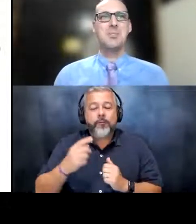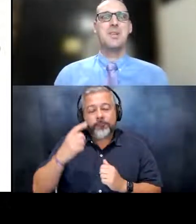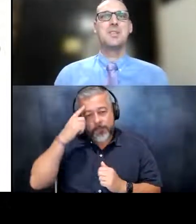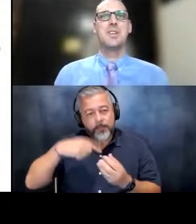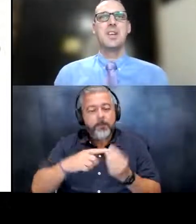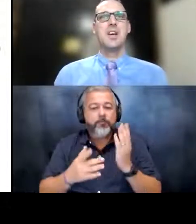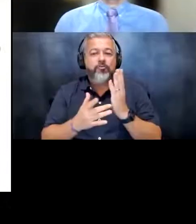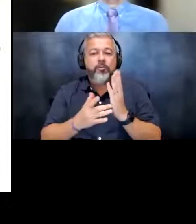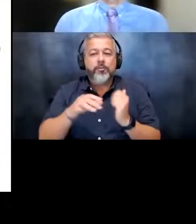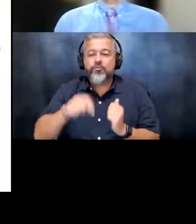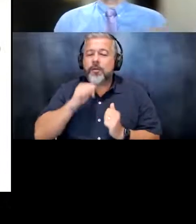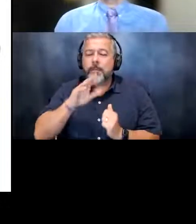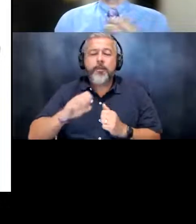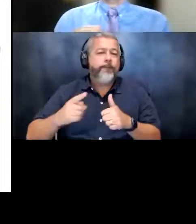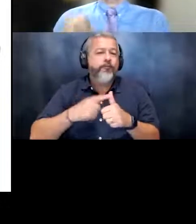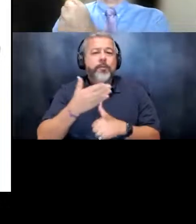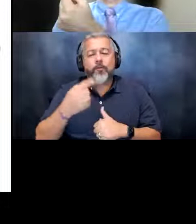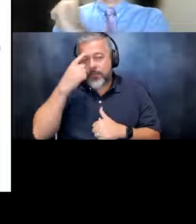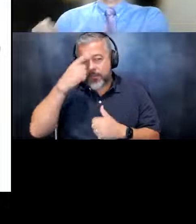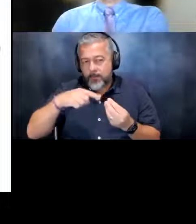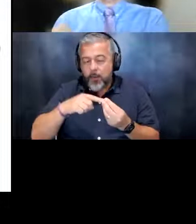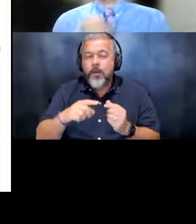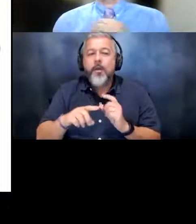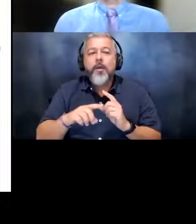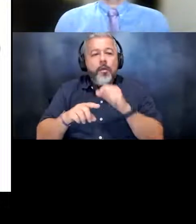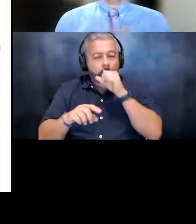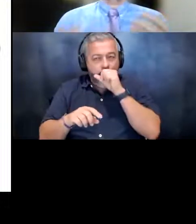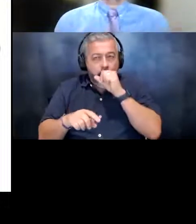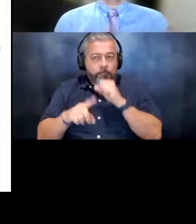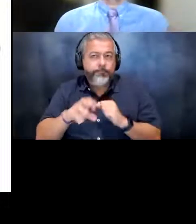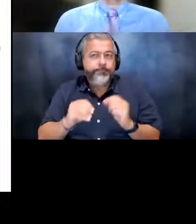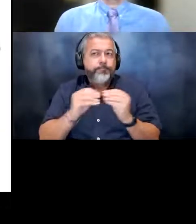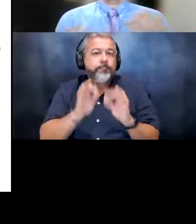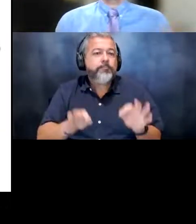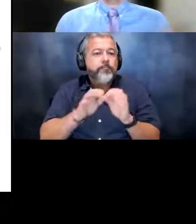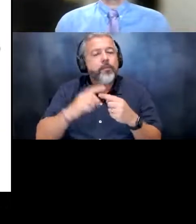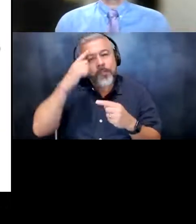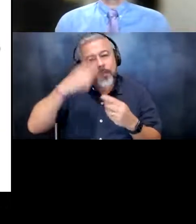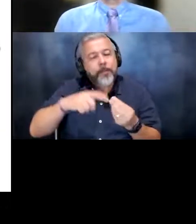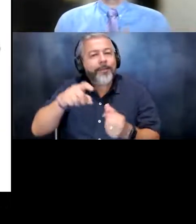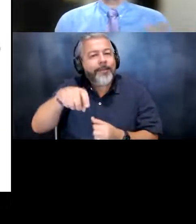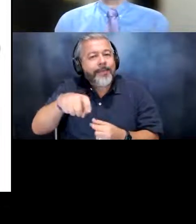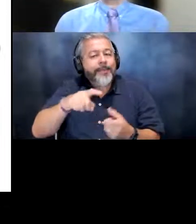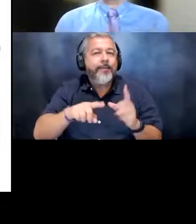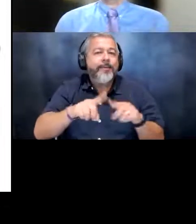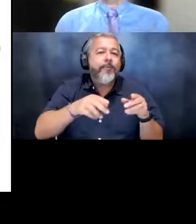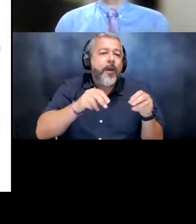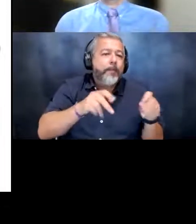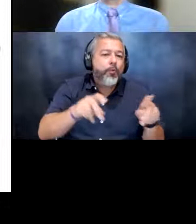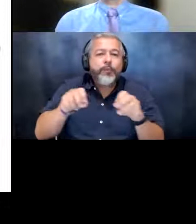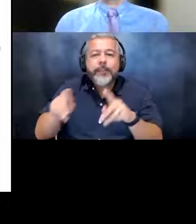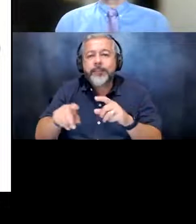think about. What's more important is thinking about the need, the opportunities, the pain